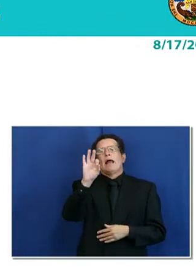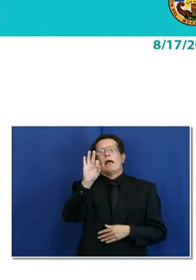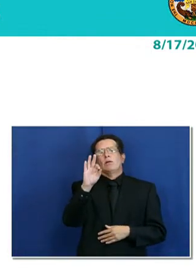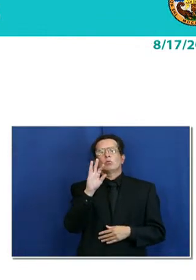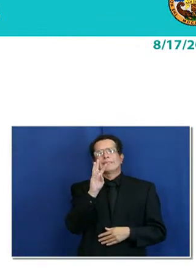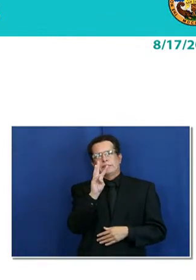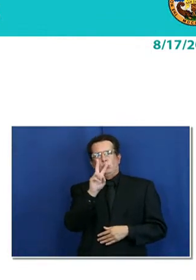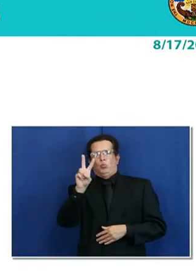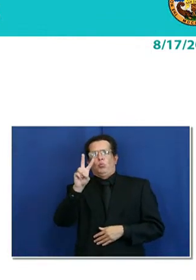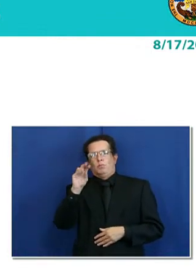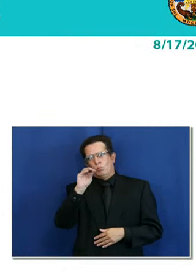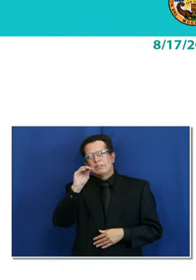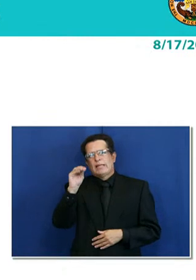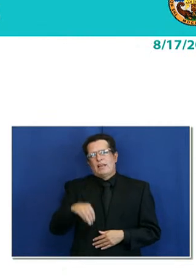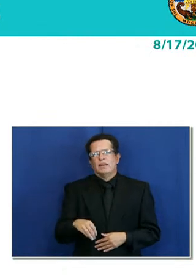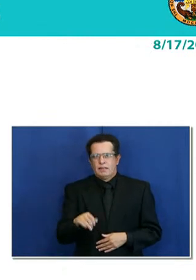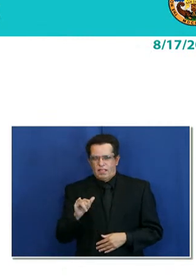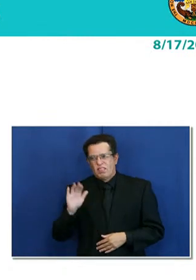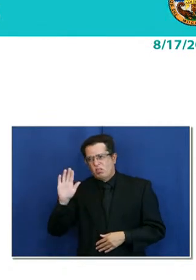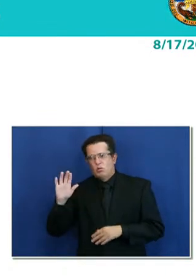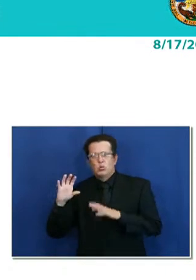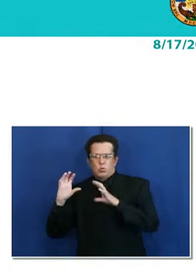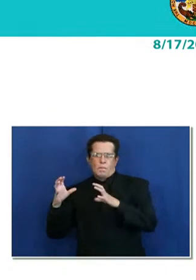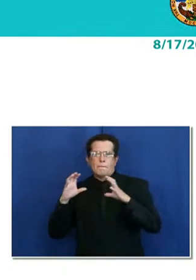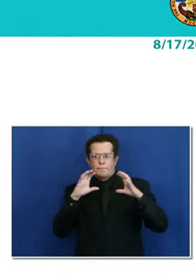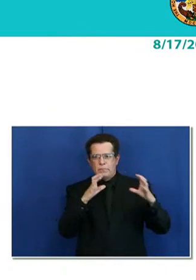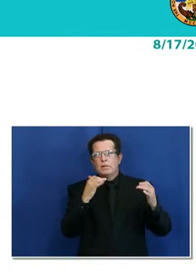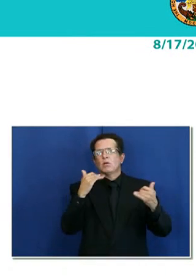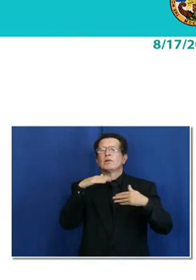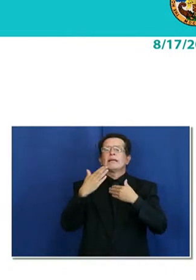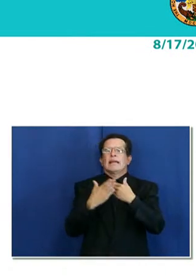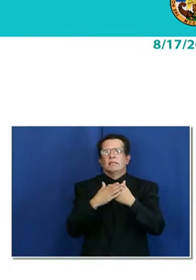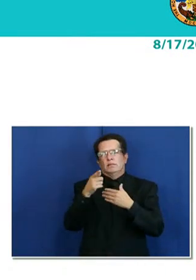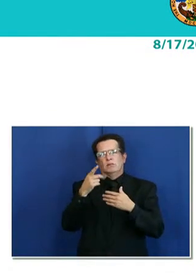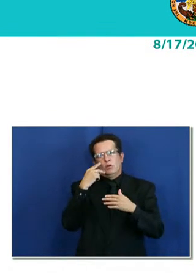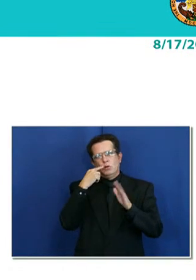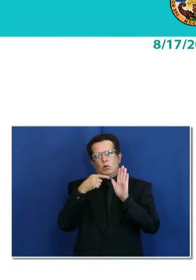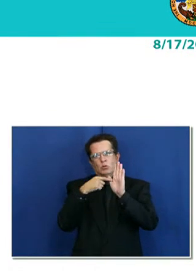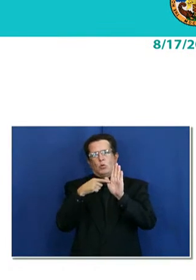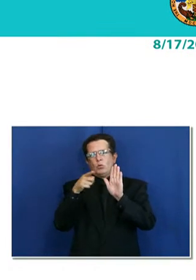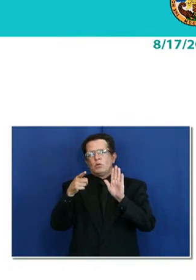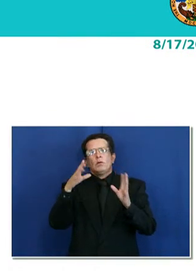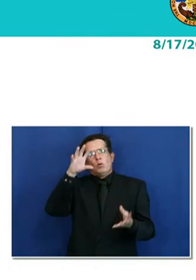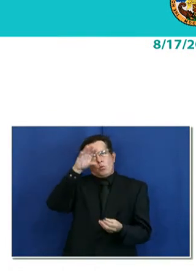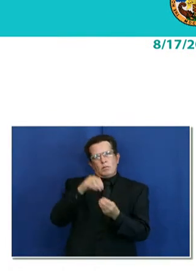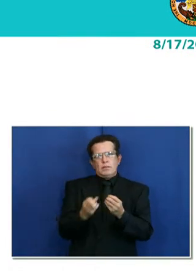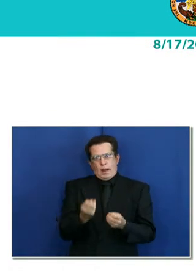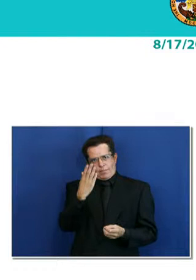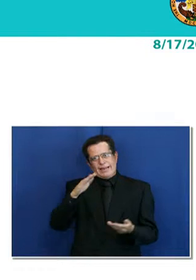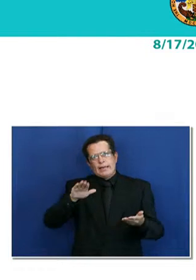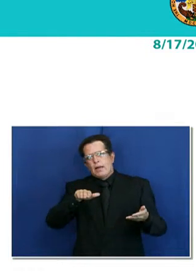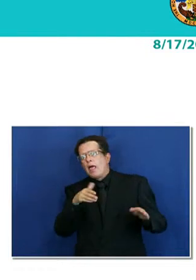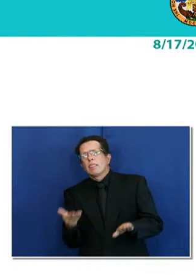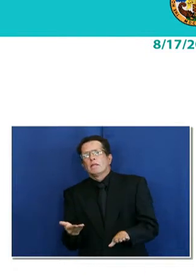or 62%. In the next slide, talking about total deaths